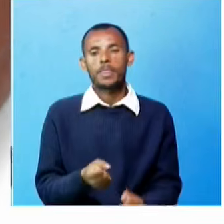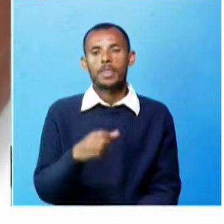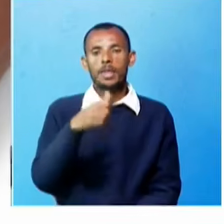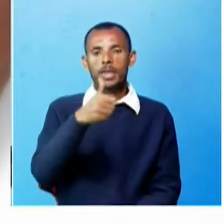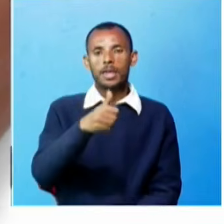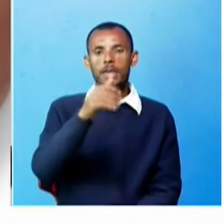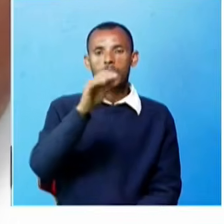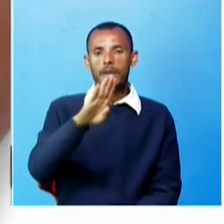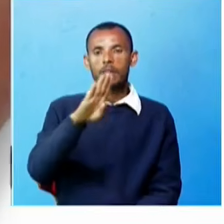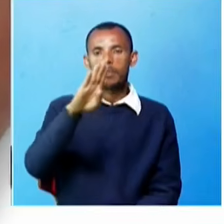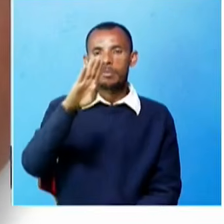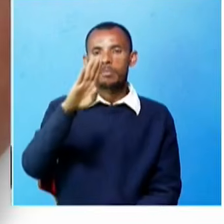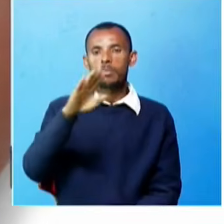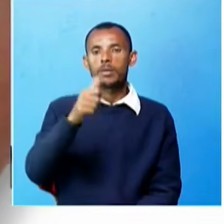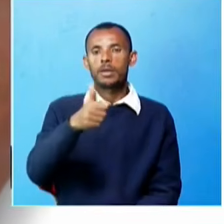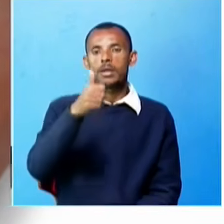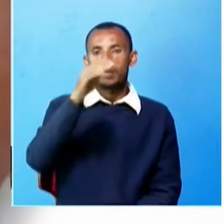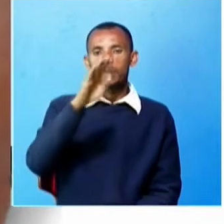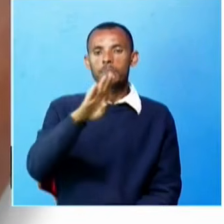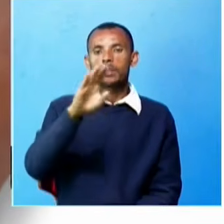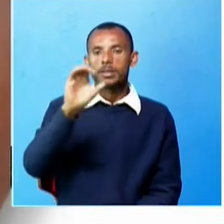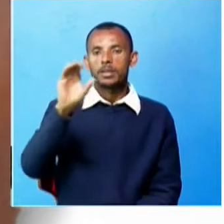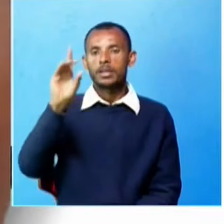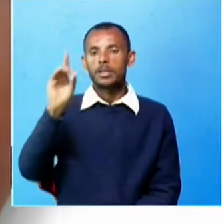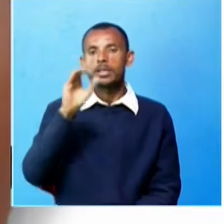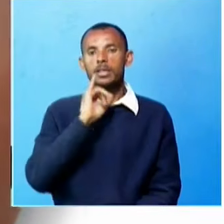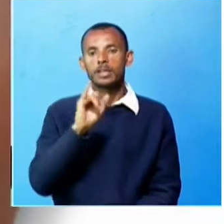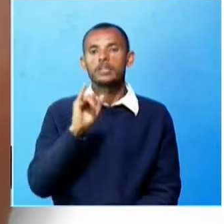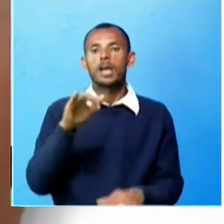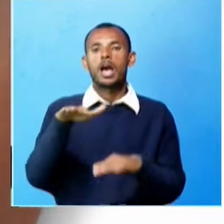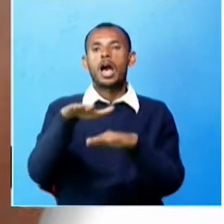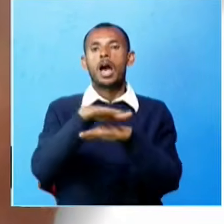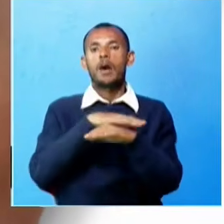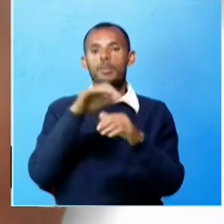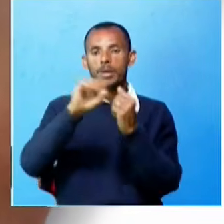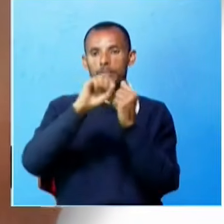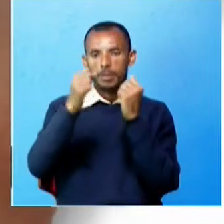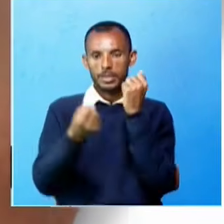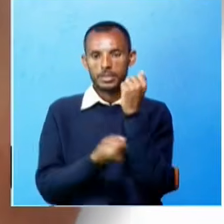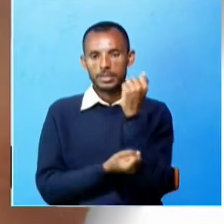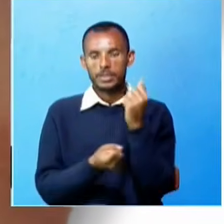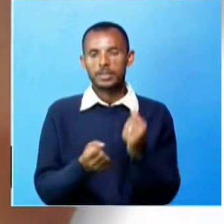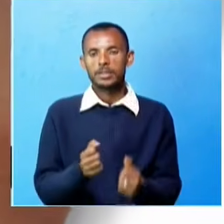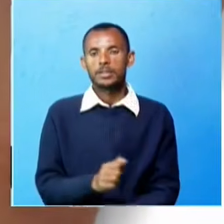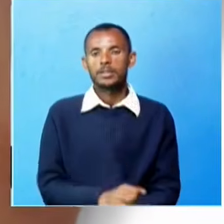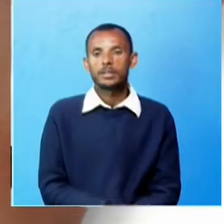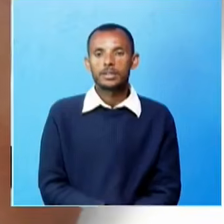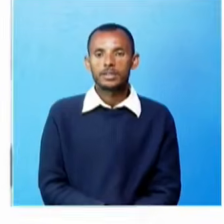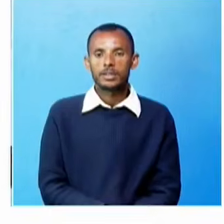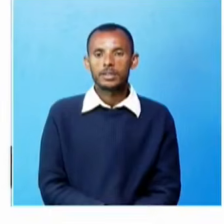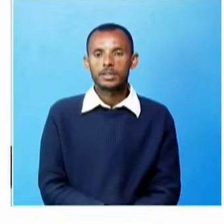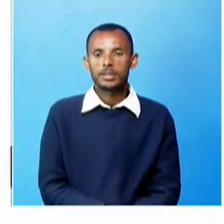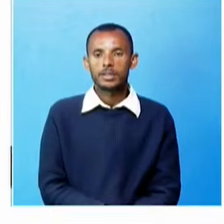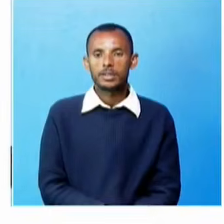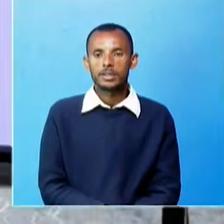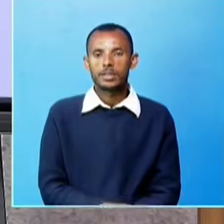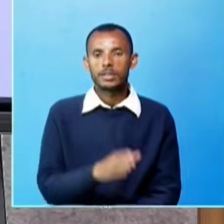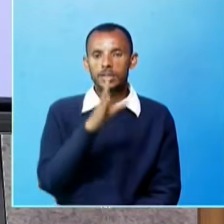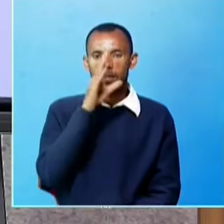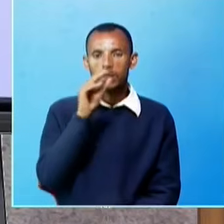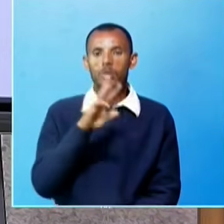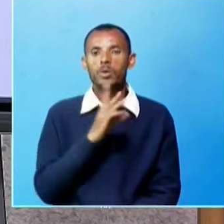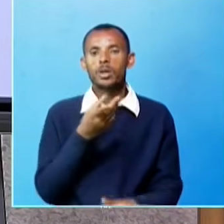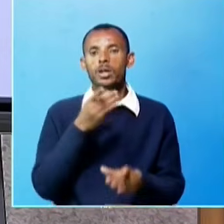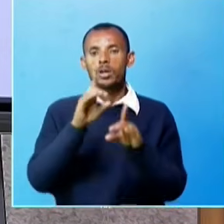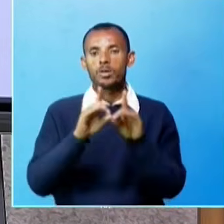B, C, D is upper base. Okay, upper base. And we do